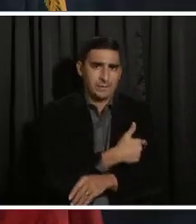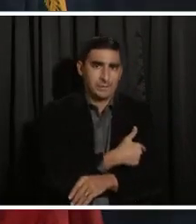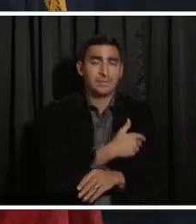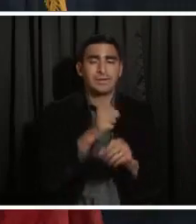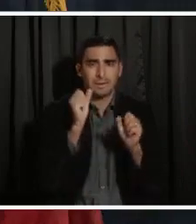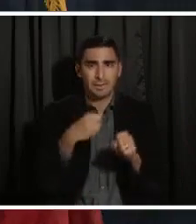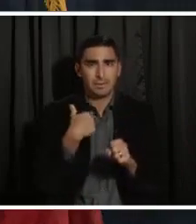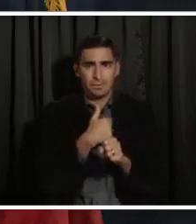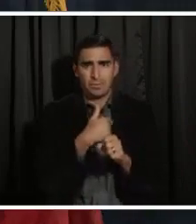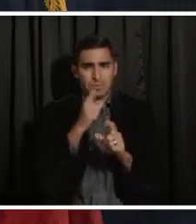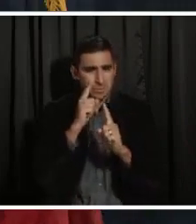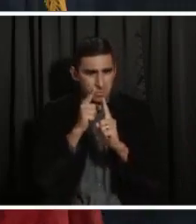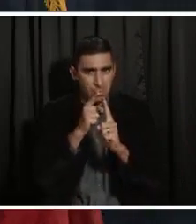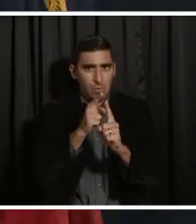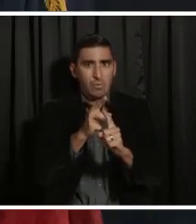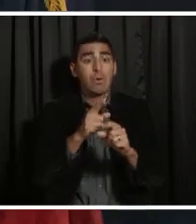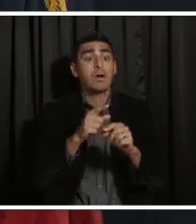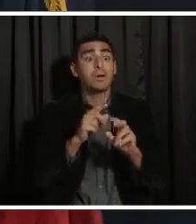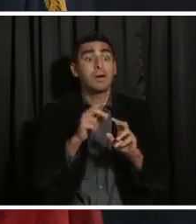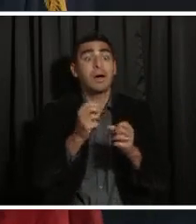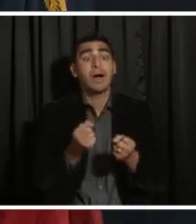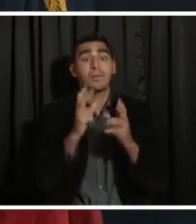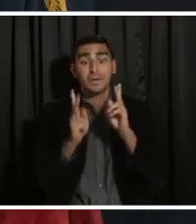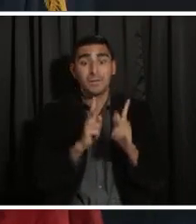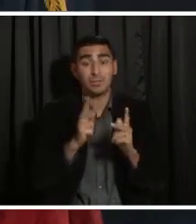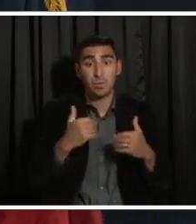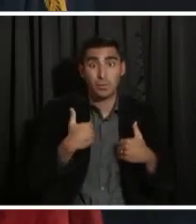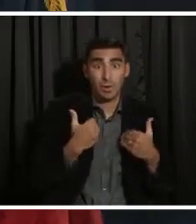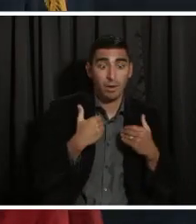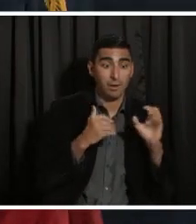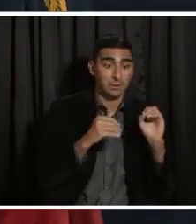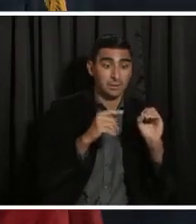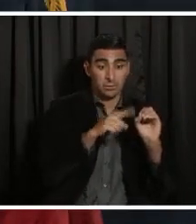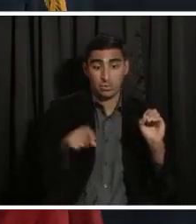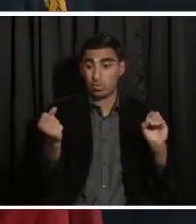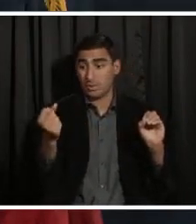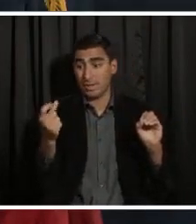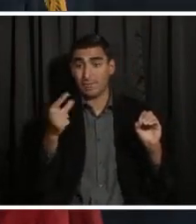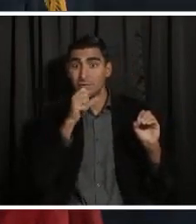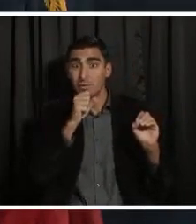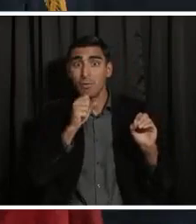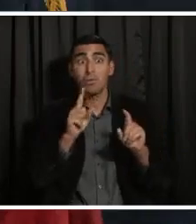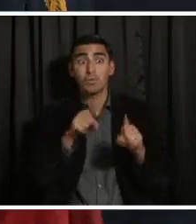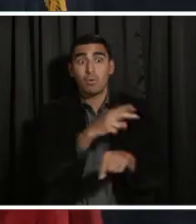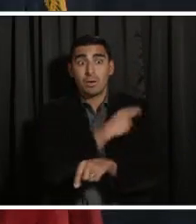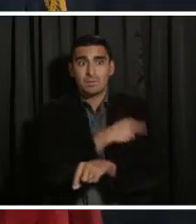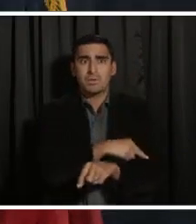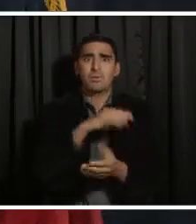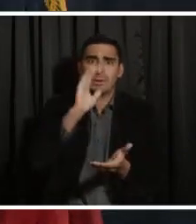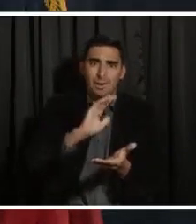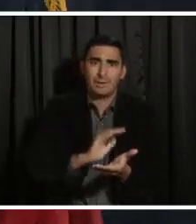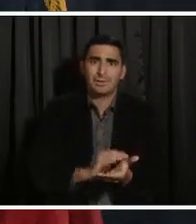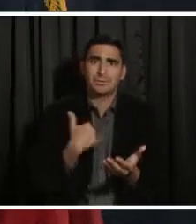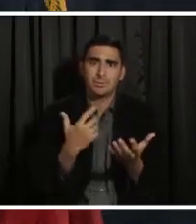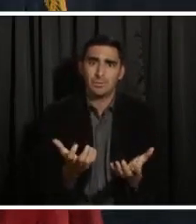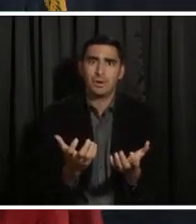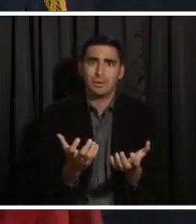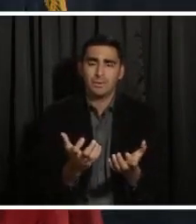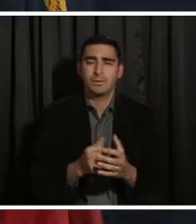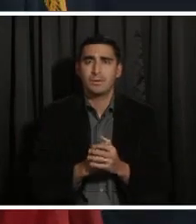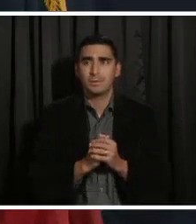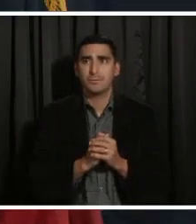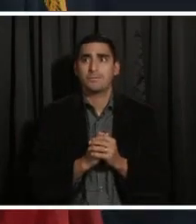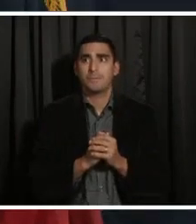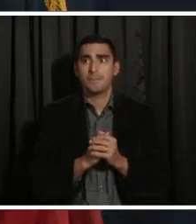in reducing hospitalizations for 0 to 11-year-olds. I think that all of us are really more